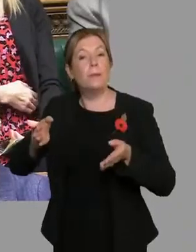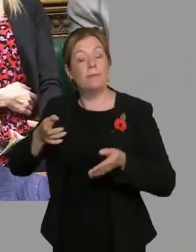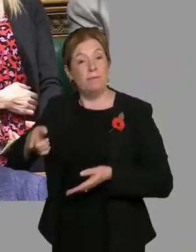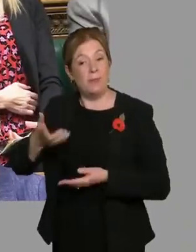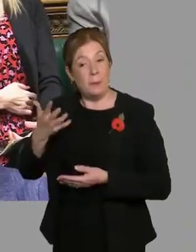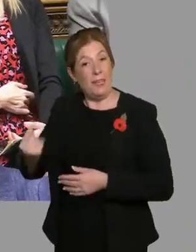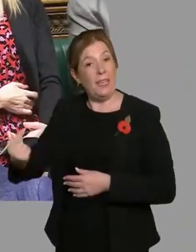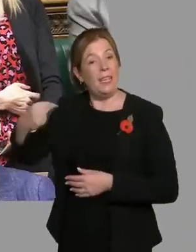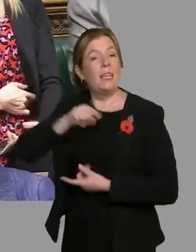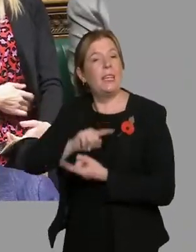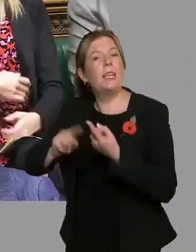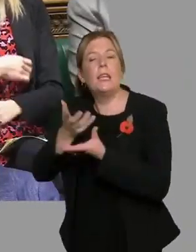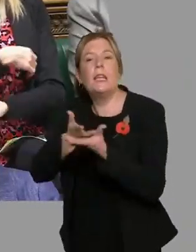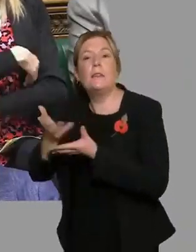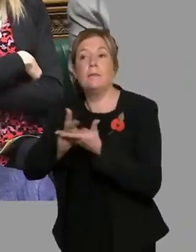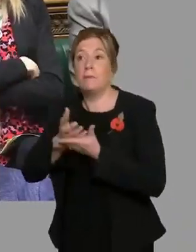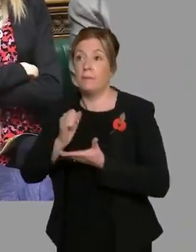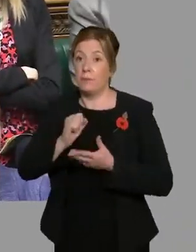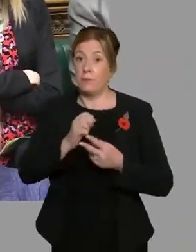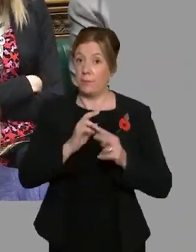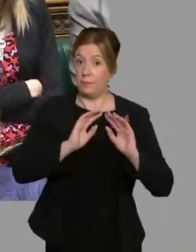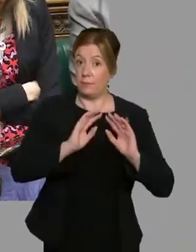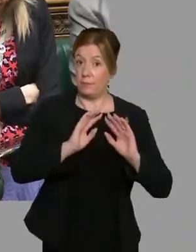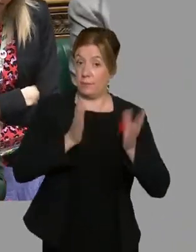in their cost. That's a staggering